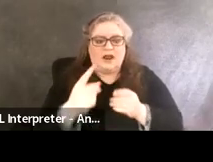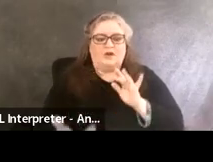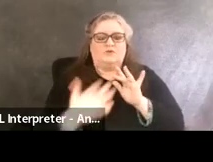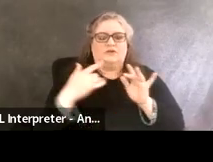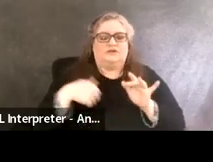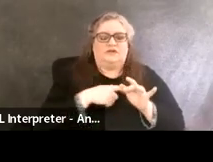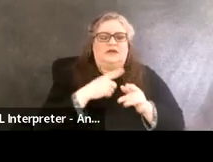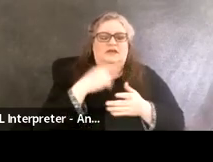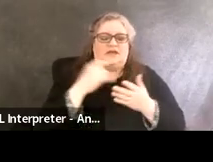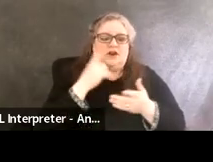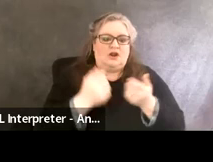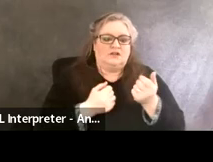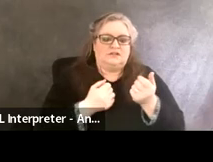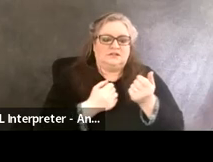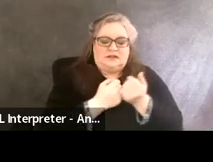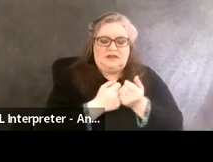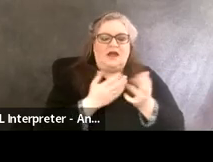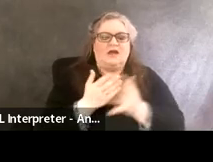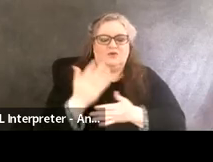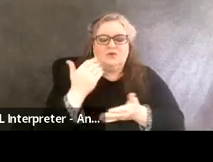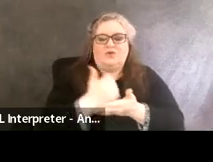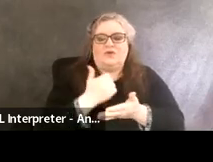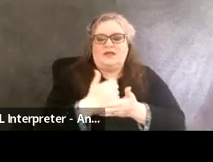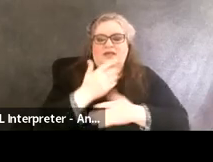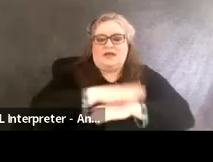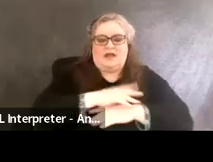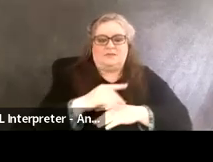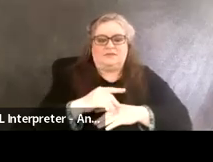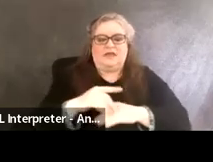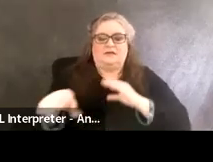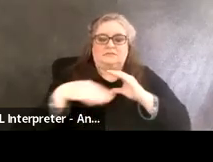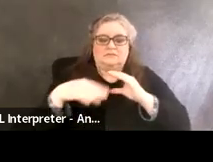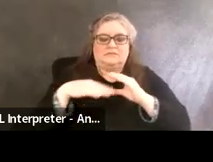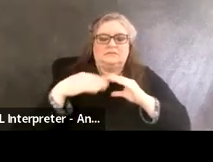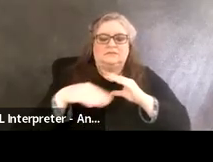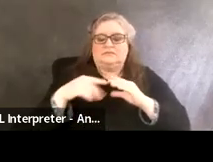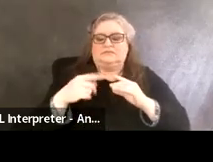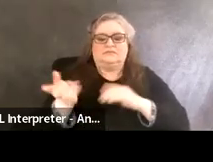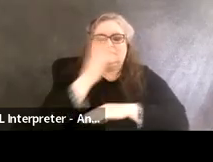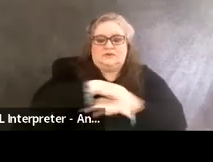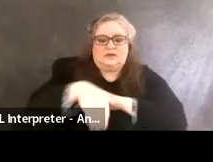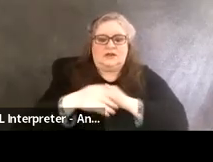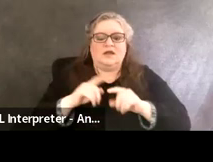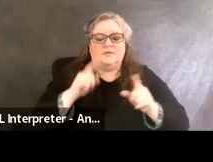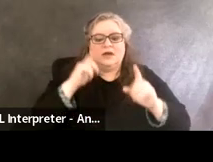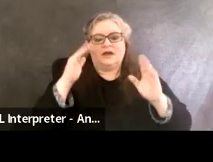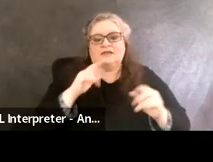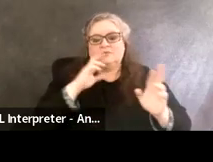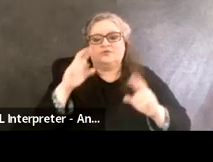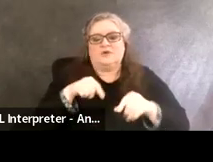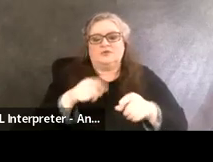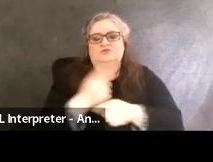at Arts Alliance through the help desk. Tickets can be submitted 24/7, but expect responses from us during normal business